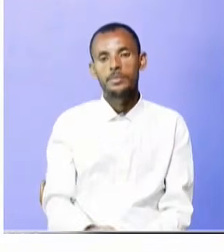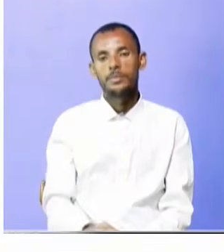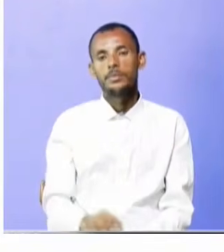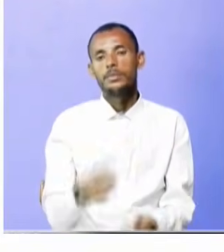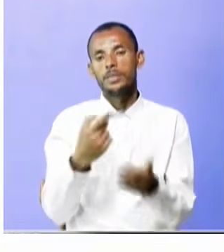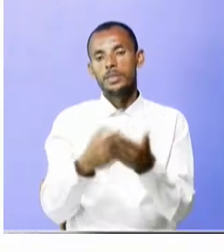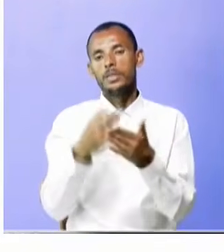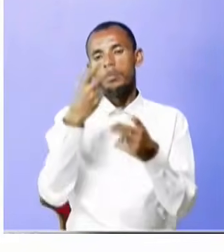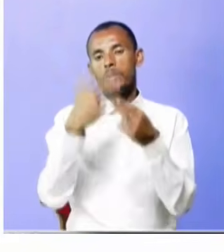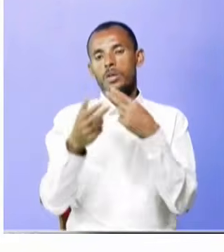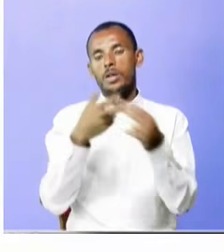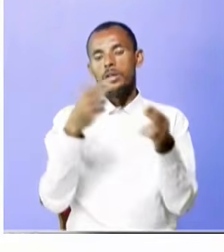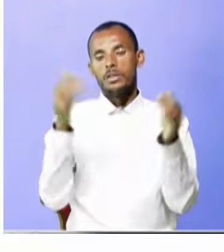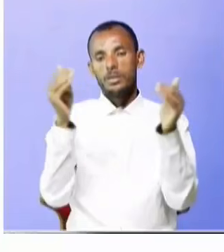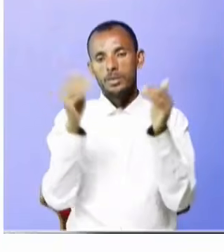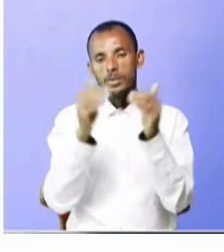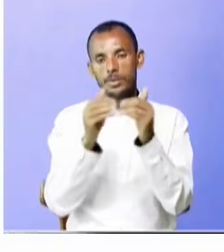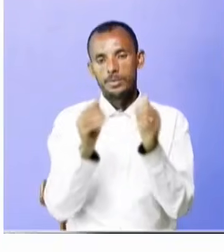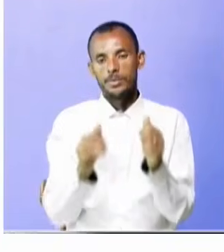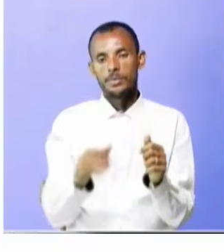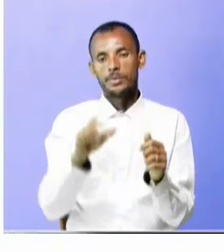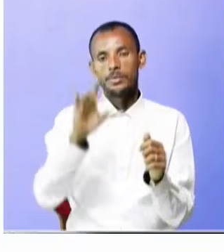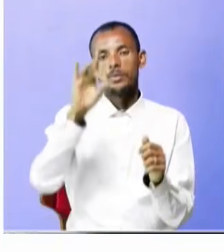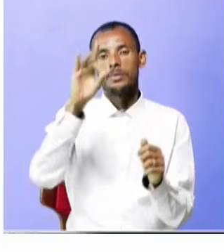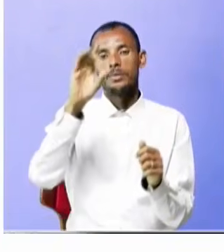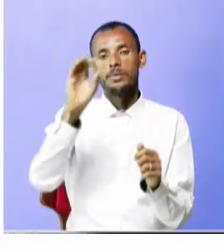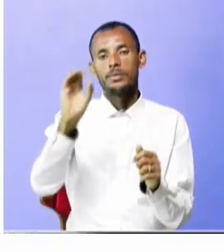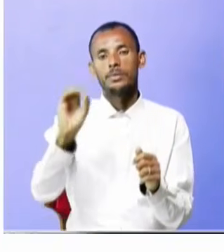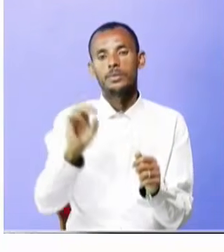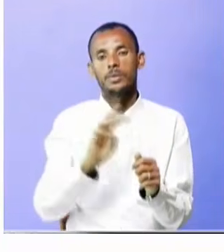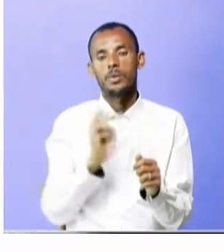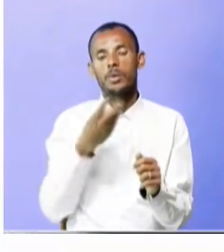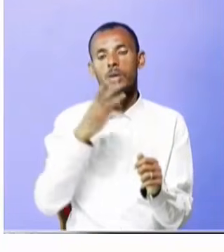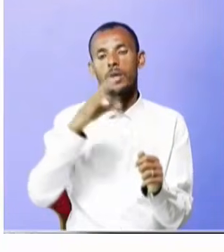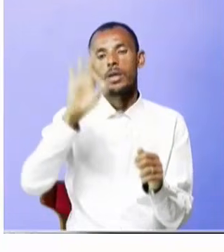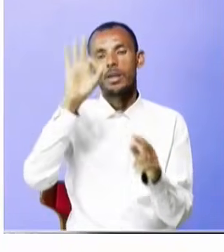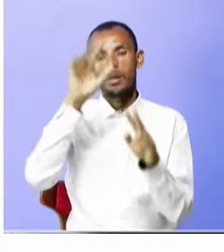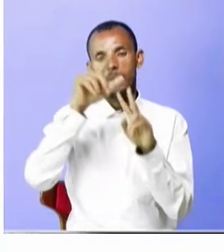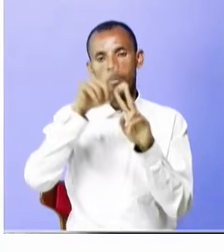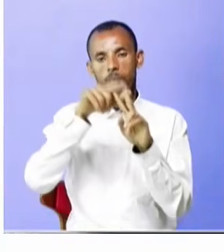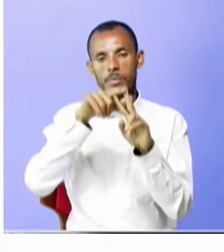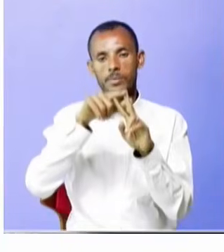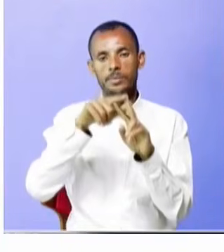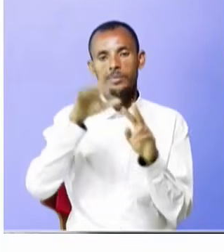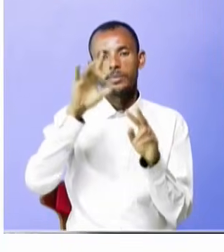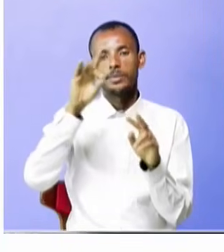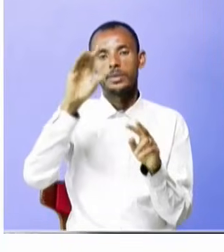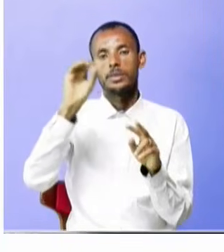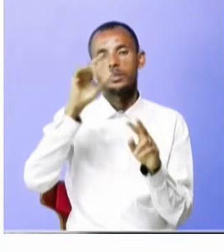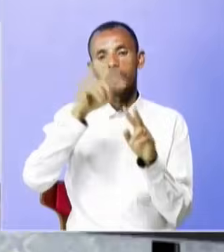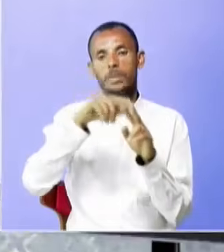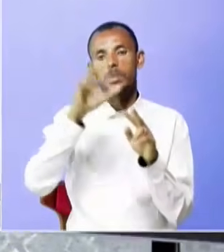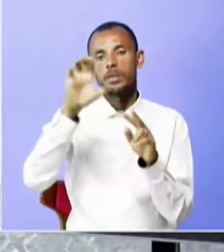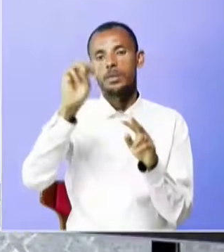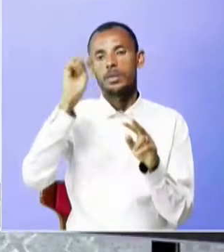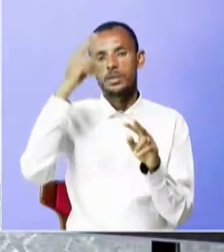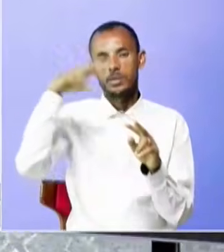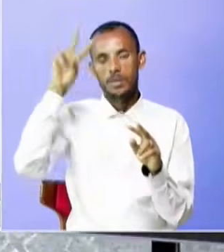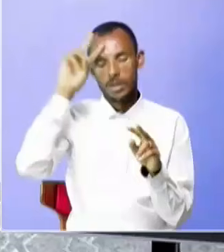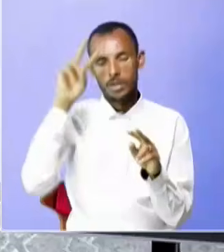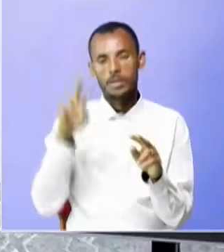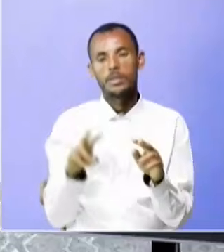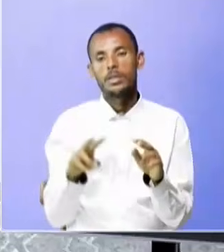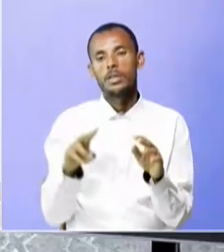this product is 80, and we have also pi. 80 pi centimeter square is